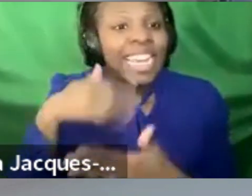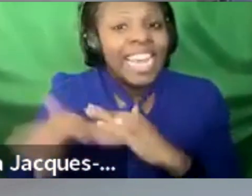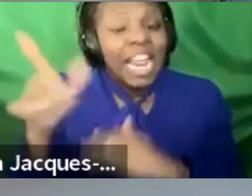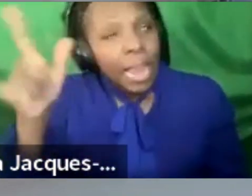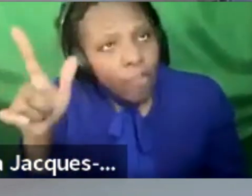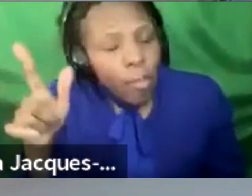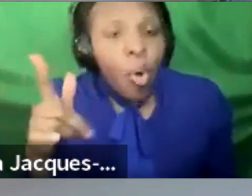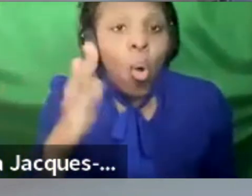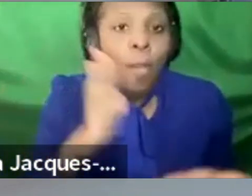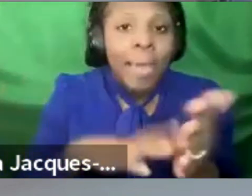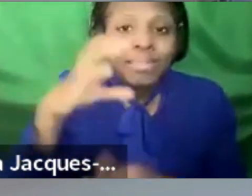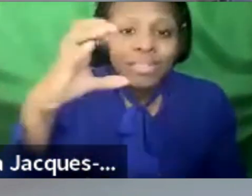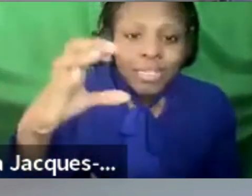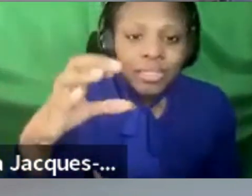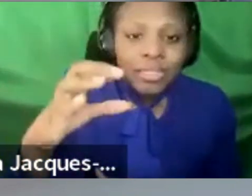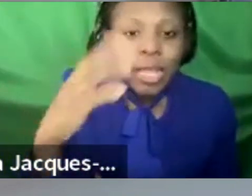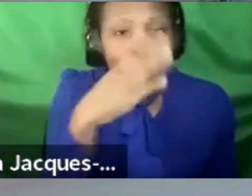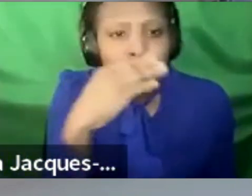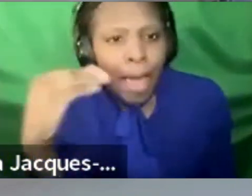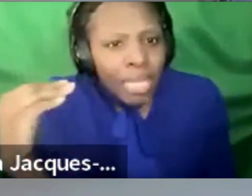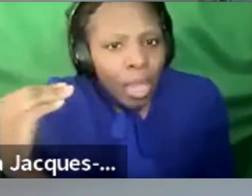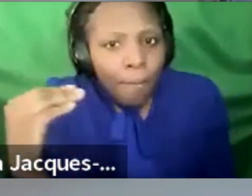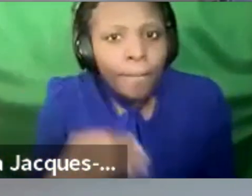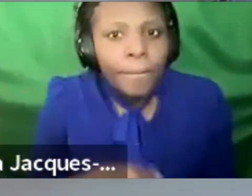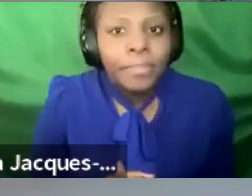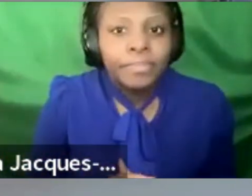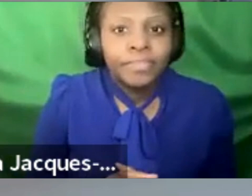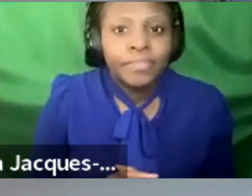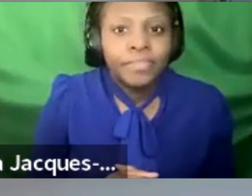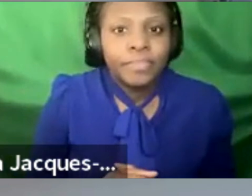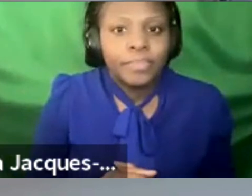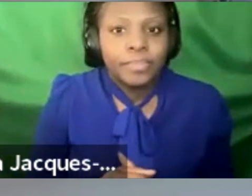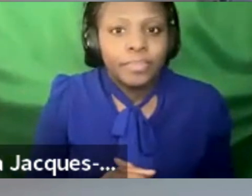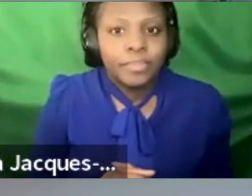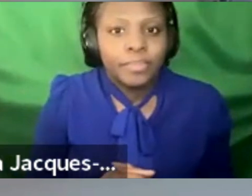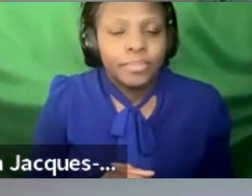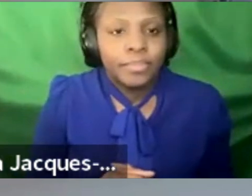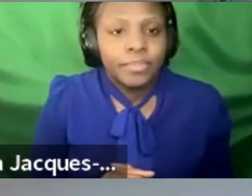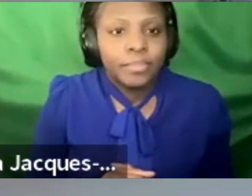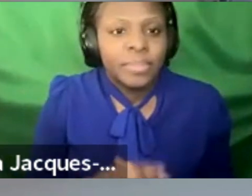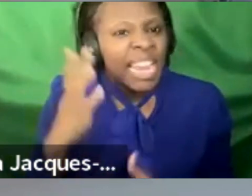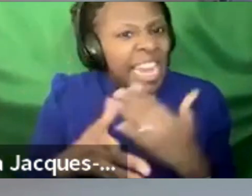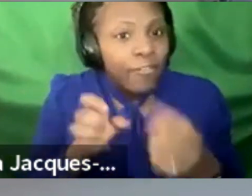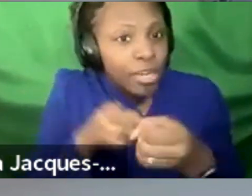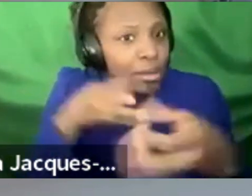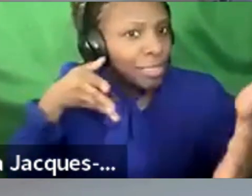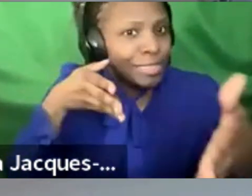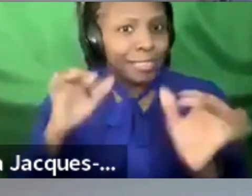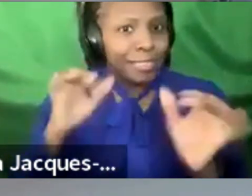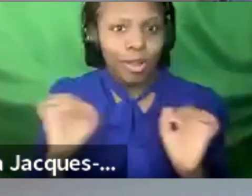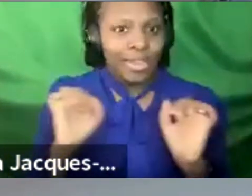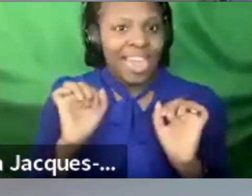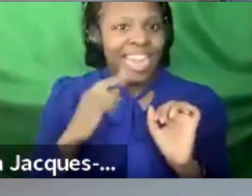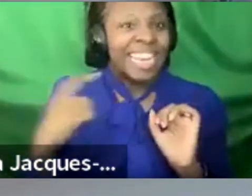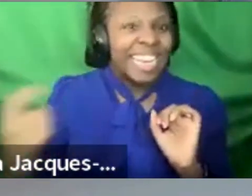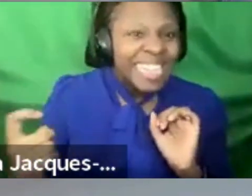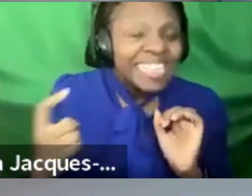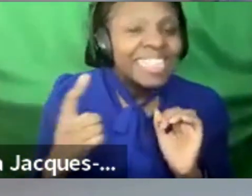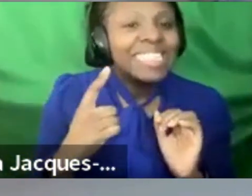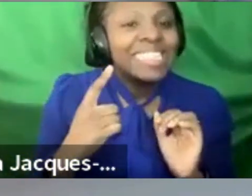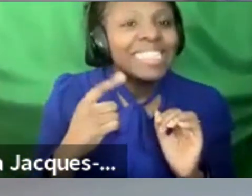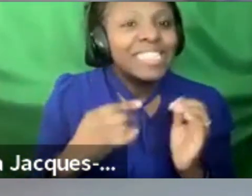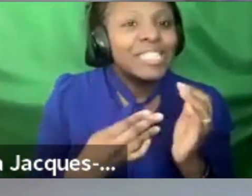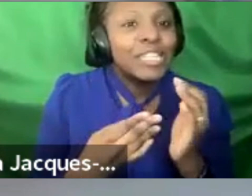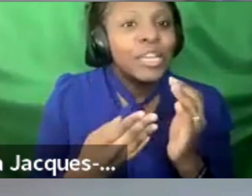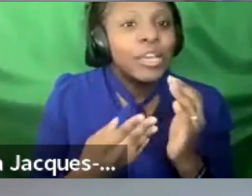in Manchester and in Birmingham and never in Nottingham yet, and Leeds and